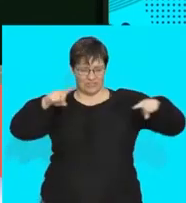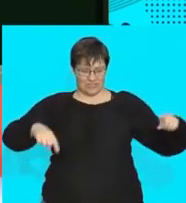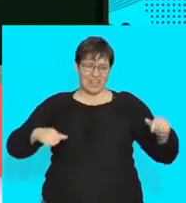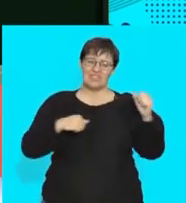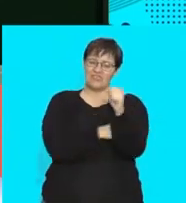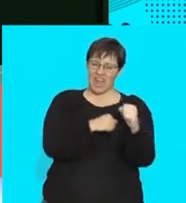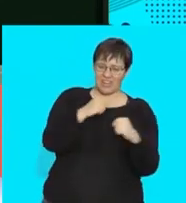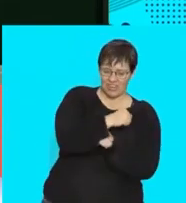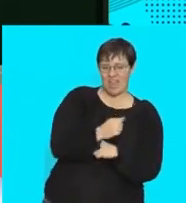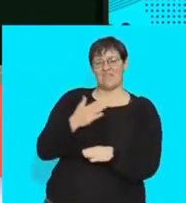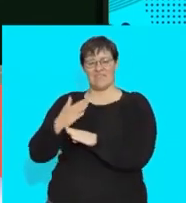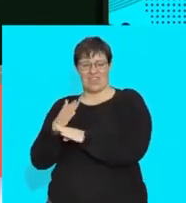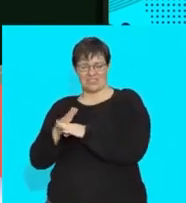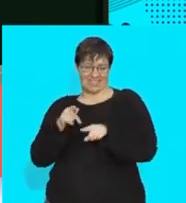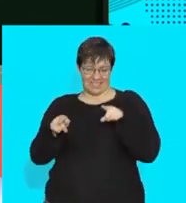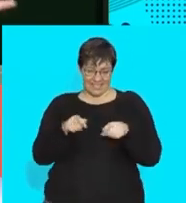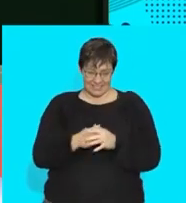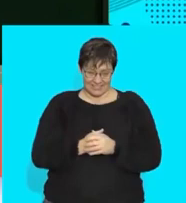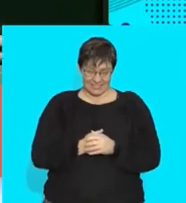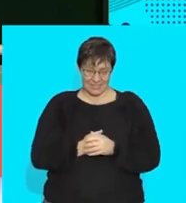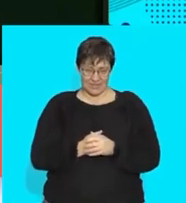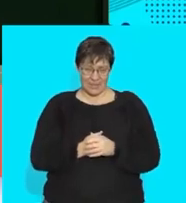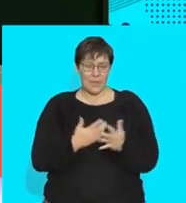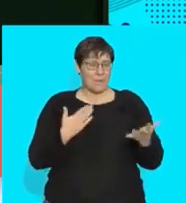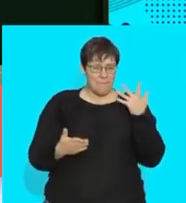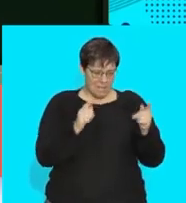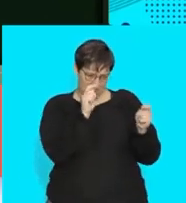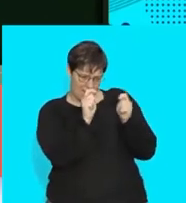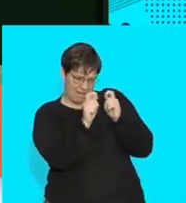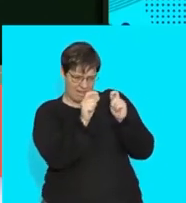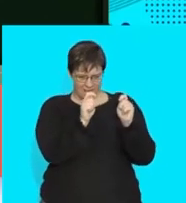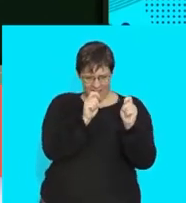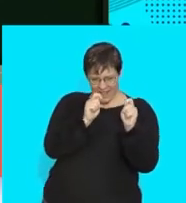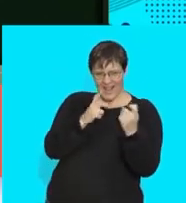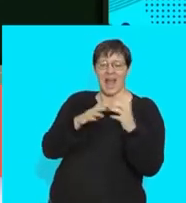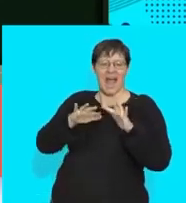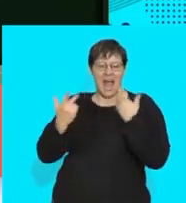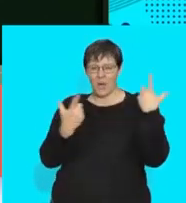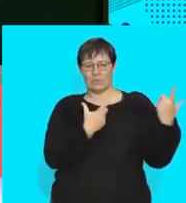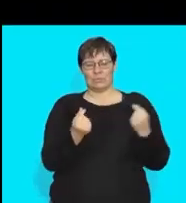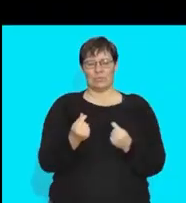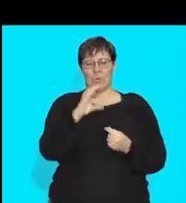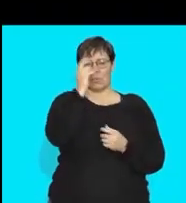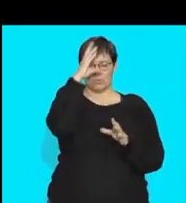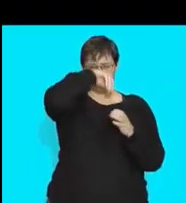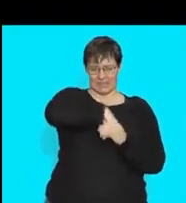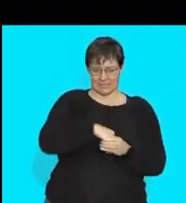Structure versus function, right? We might need to tweak it. How am I going to get that oxygen